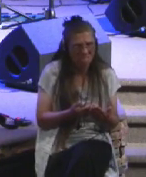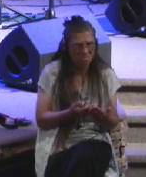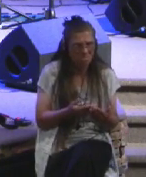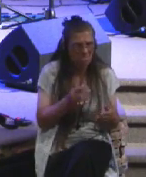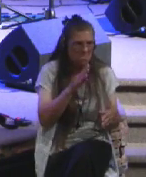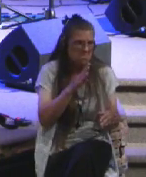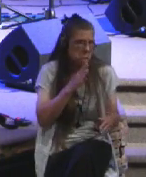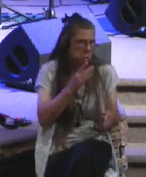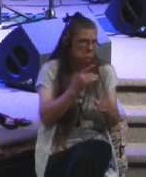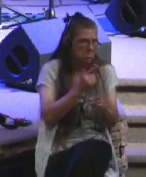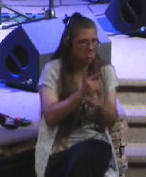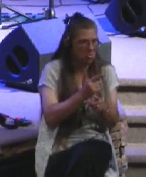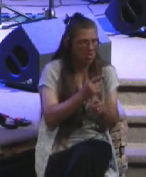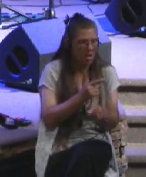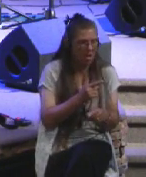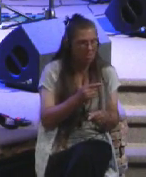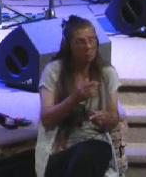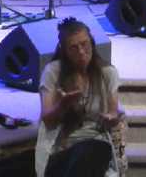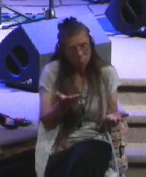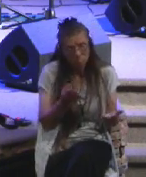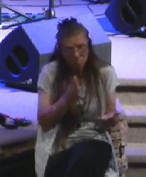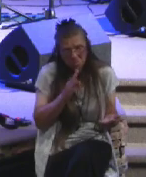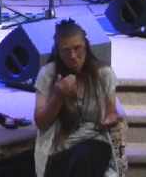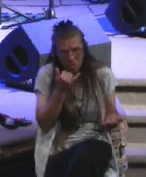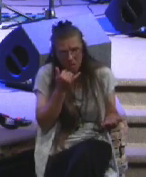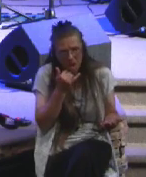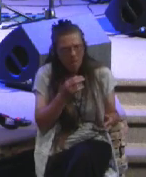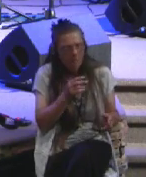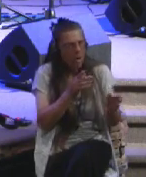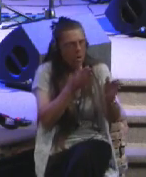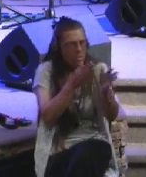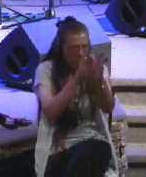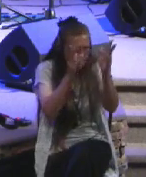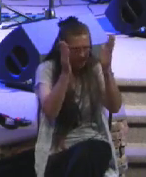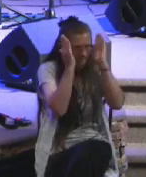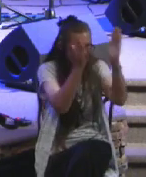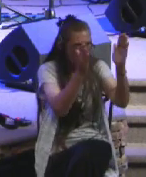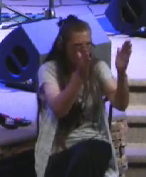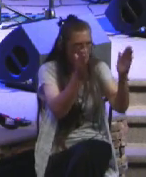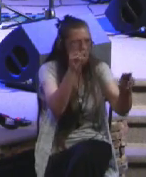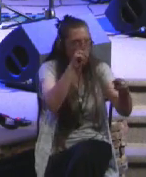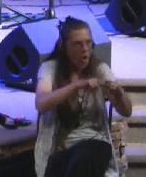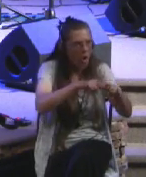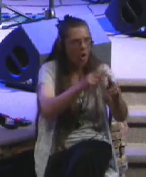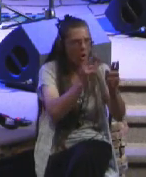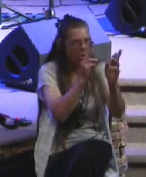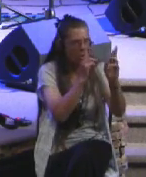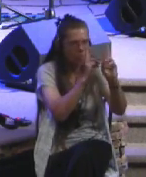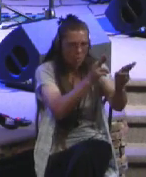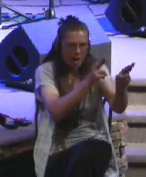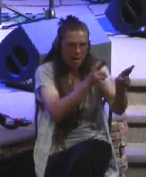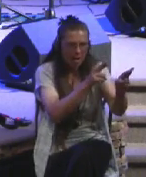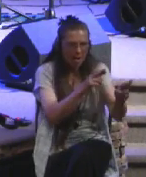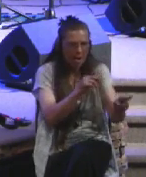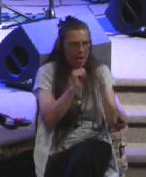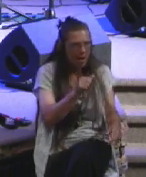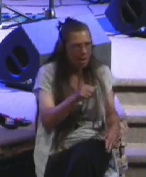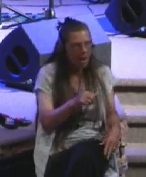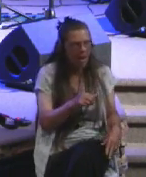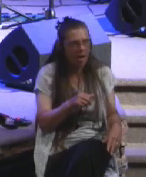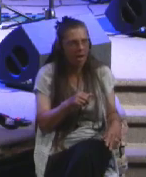decisions. But I would rather be aiming at doing it right and get it right than never aiming to get it